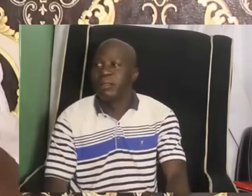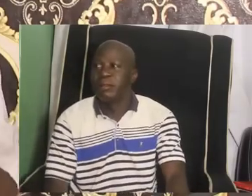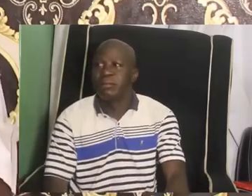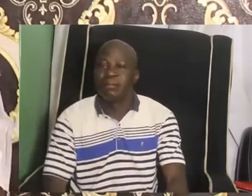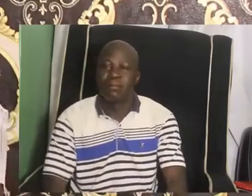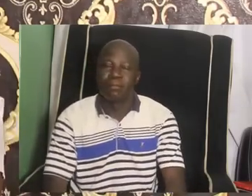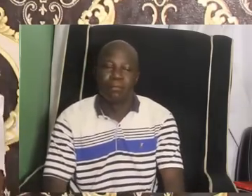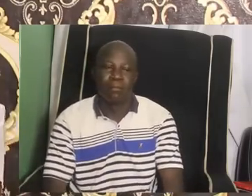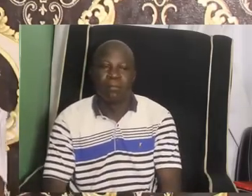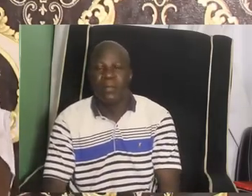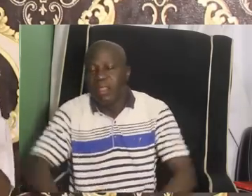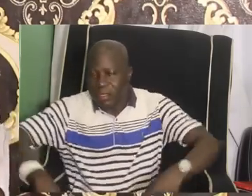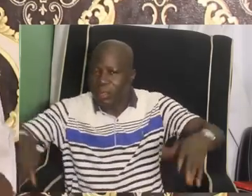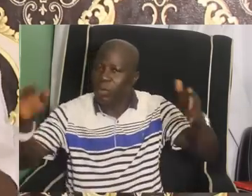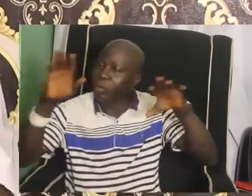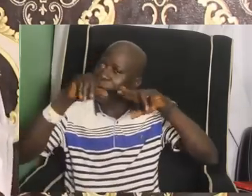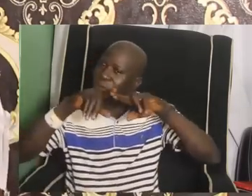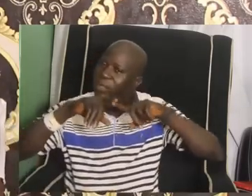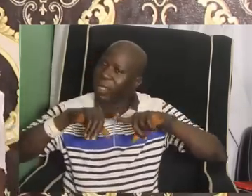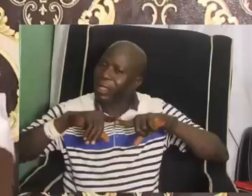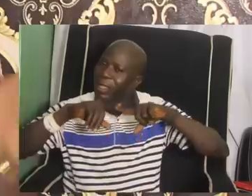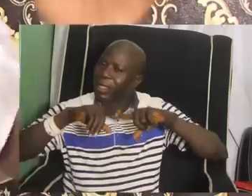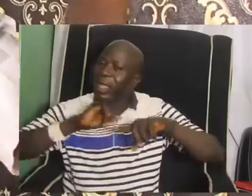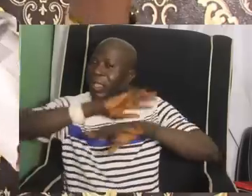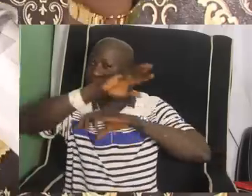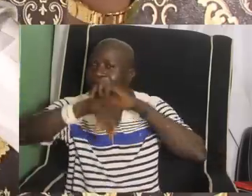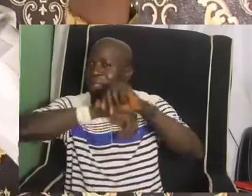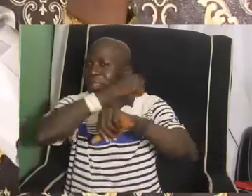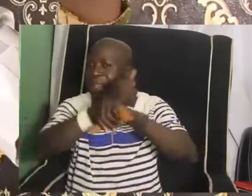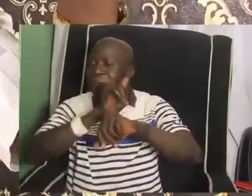aye raye la pata ti mo goju le o